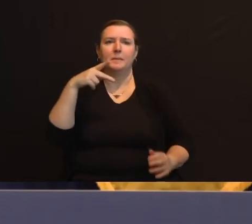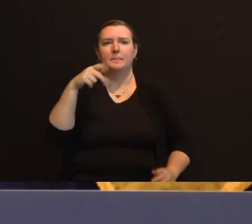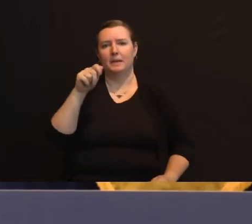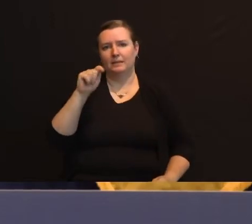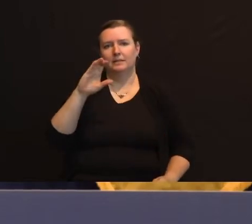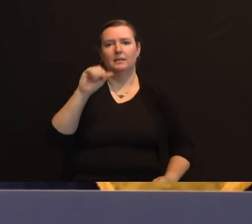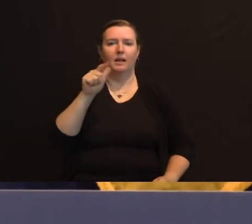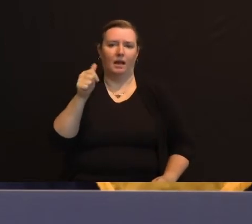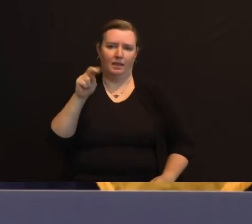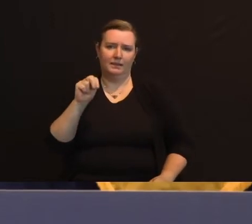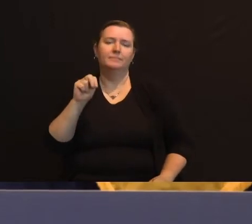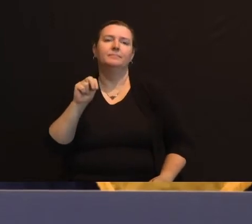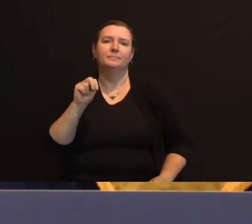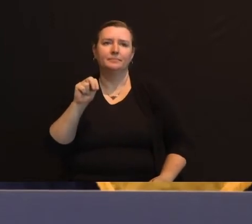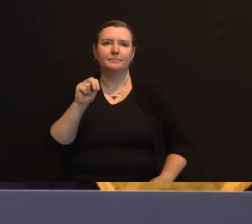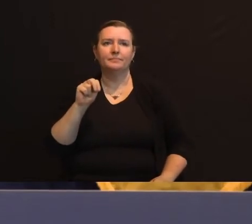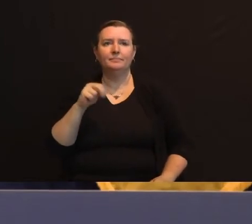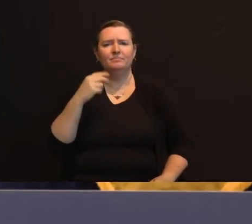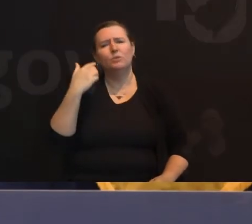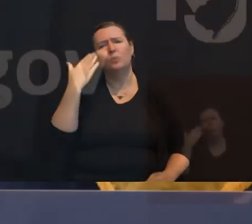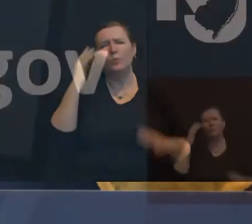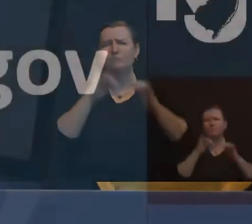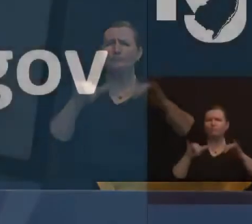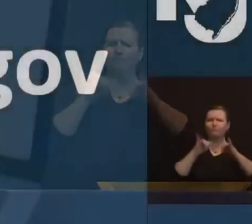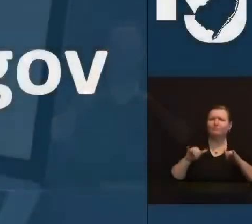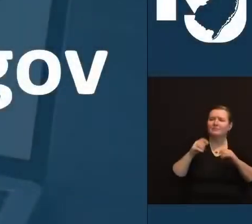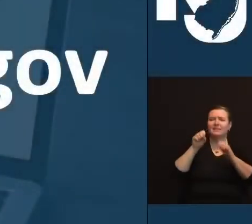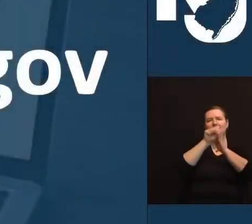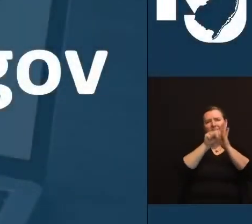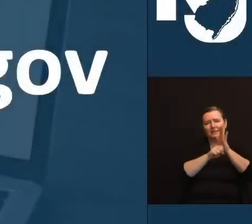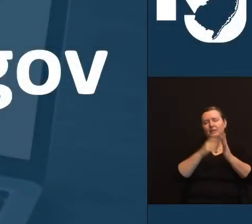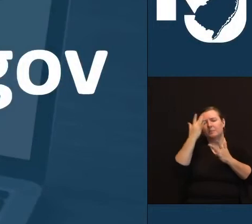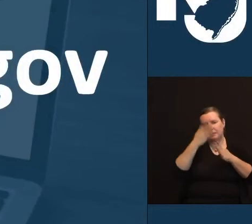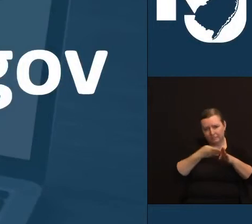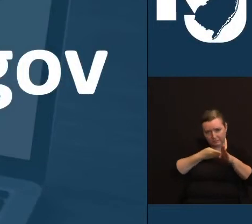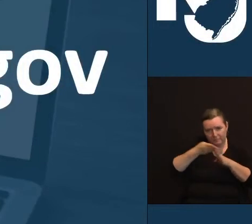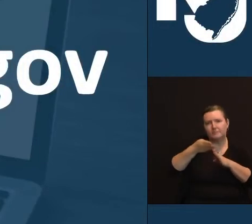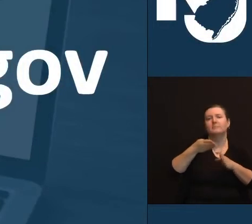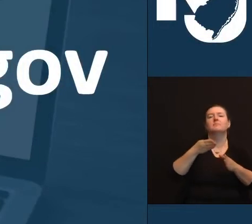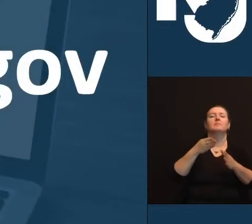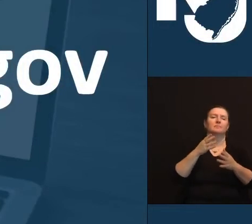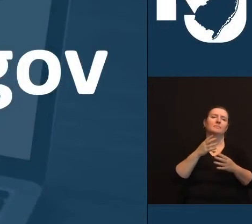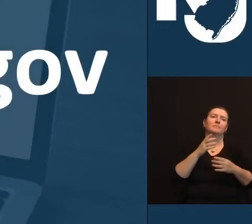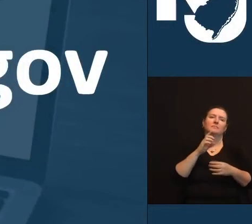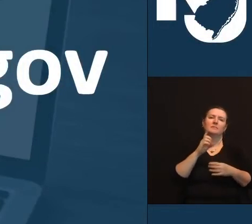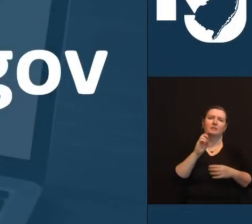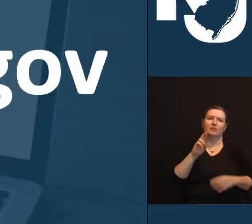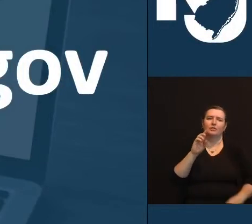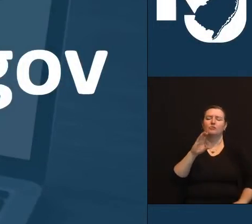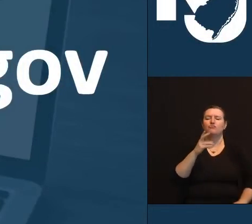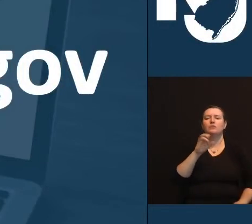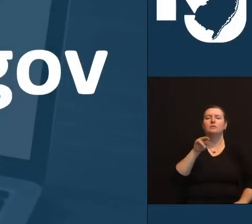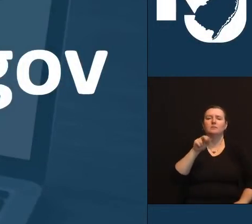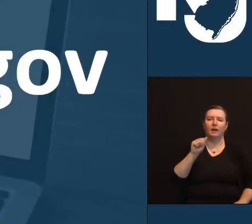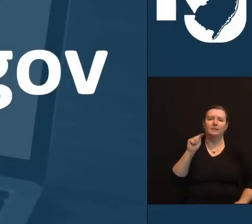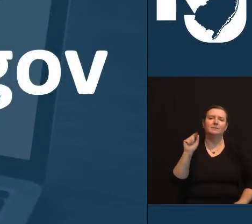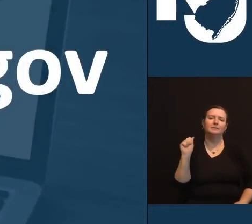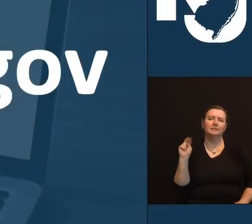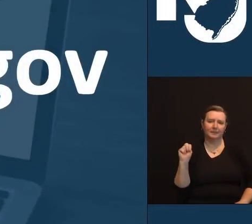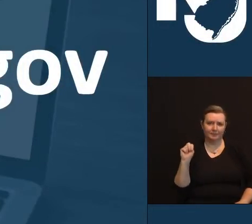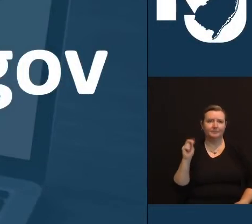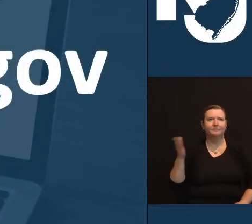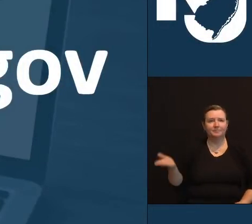very familiar face to my right, the state's epidemiologist, Dr. Christina Tan. Thank you both for being here. Jared Maples, the Director of the Office